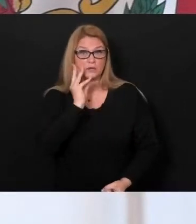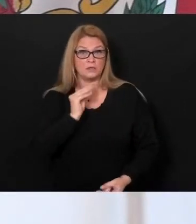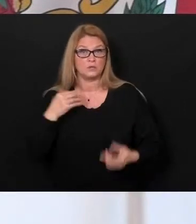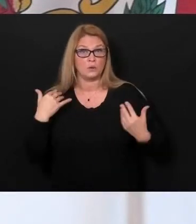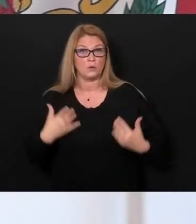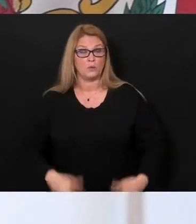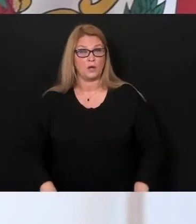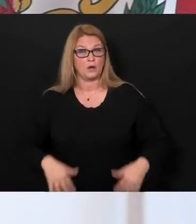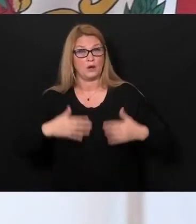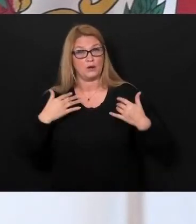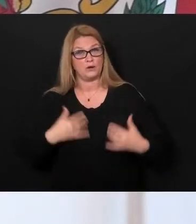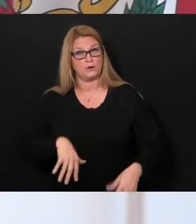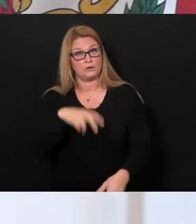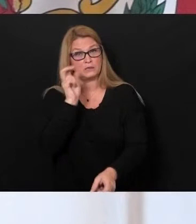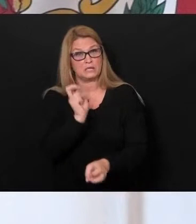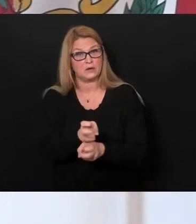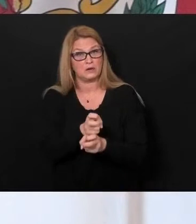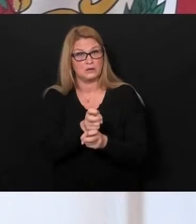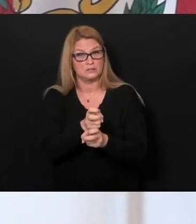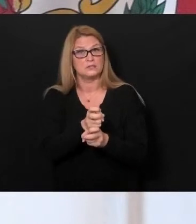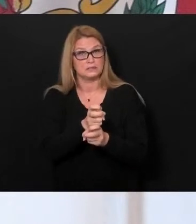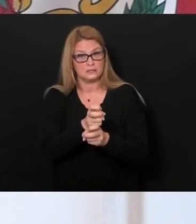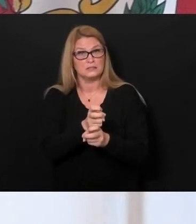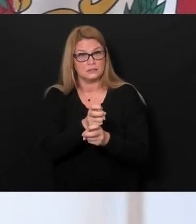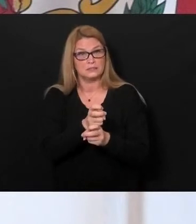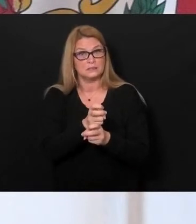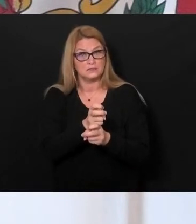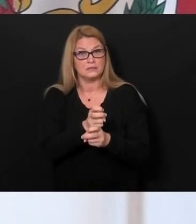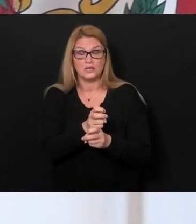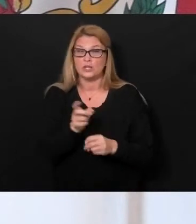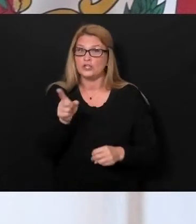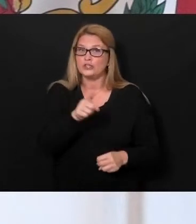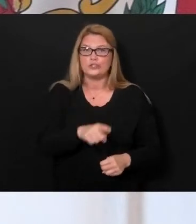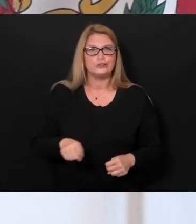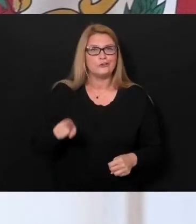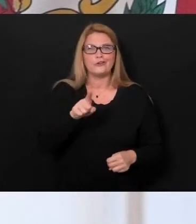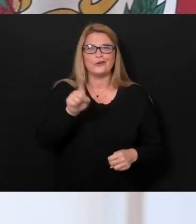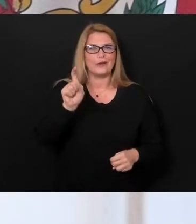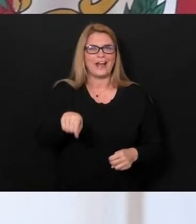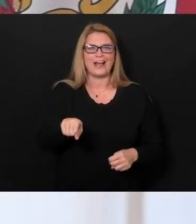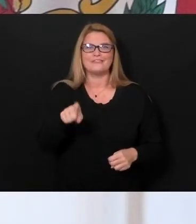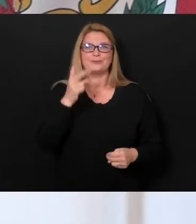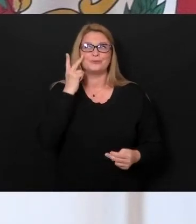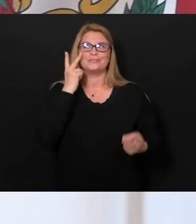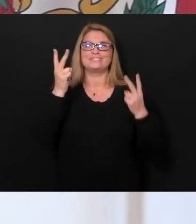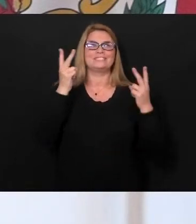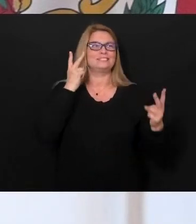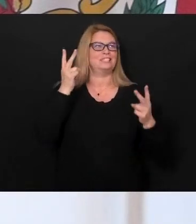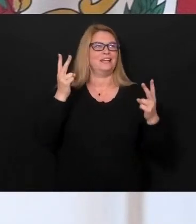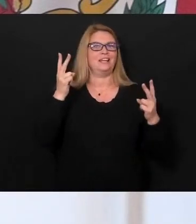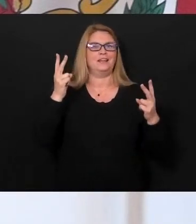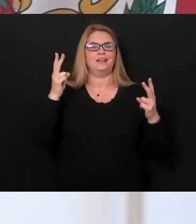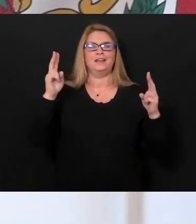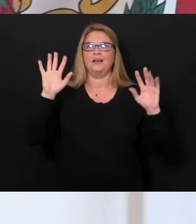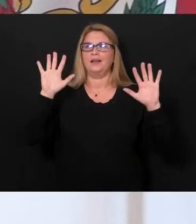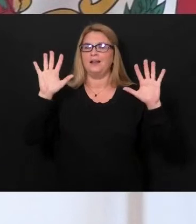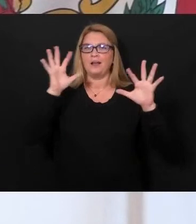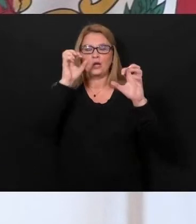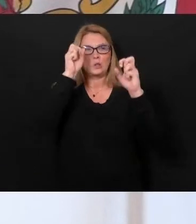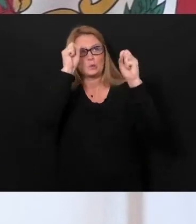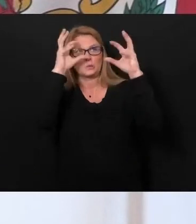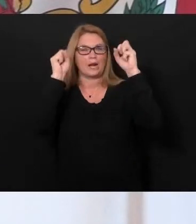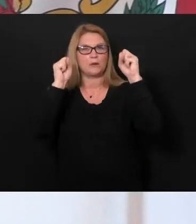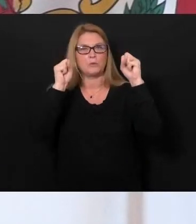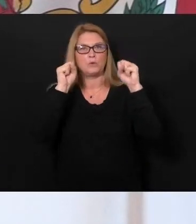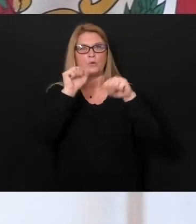and back. There's no question that you've seen a lot of incredible work by the people that